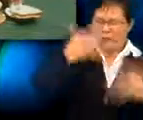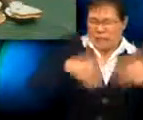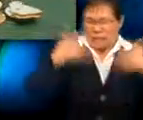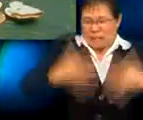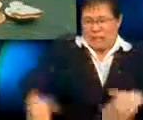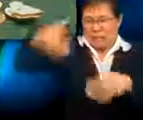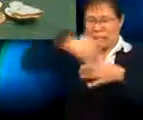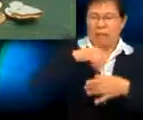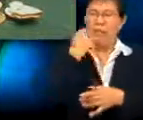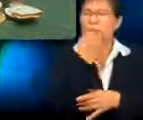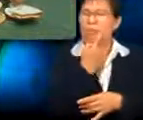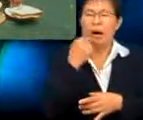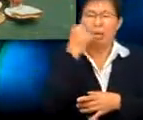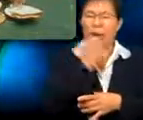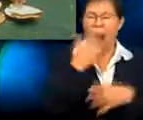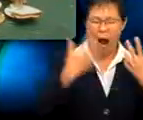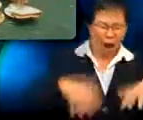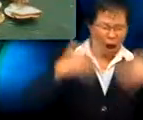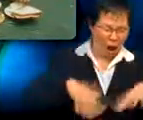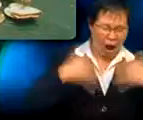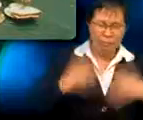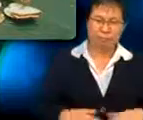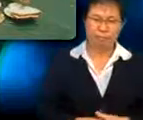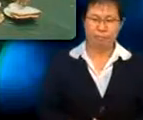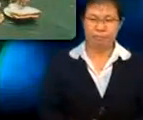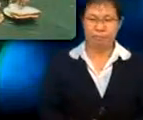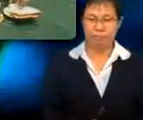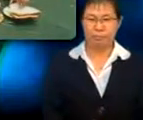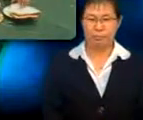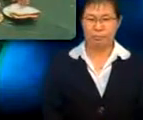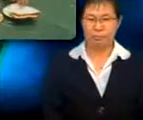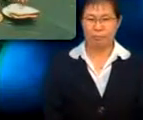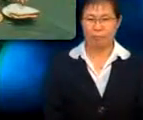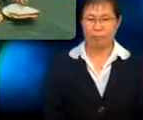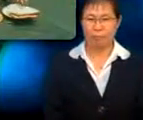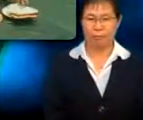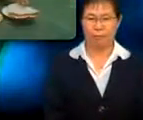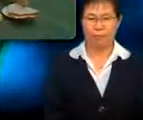hot sensations in the mouth. Ah!